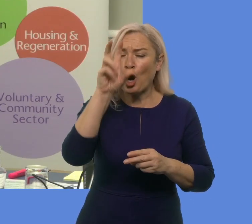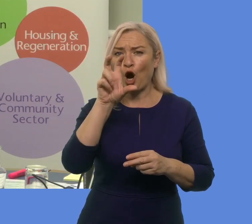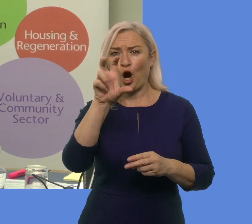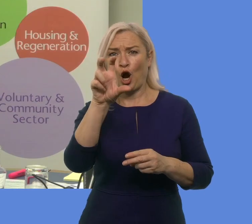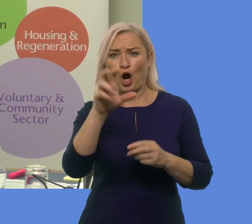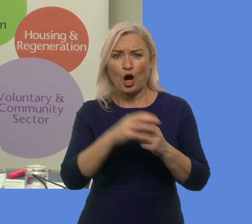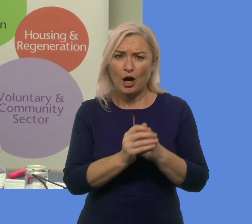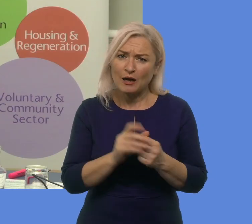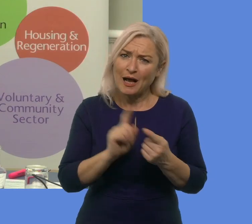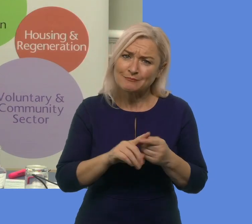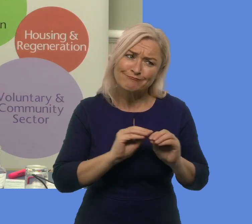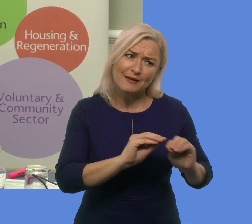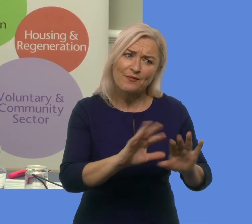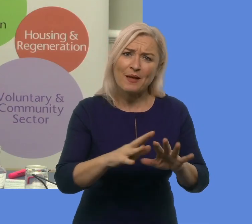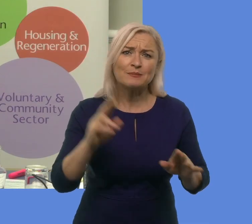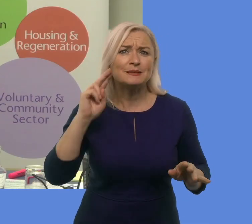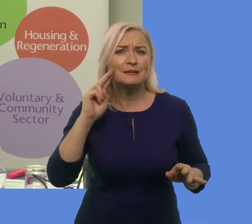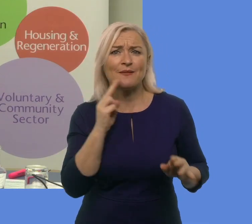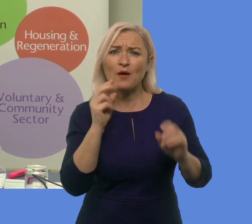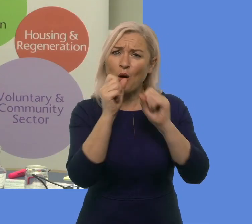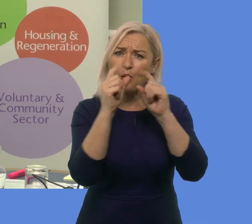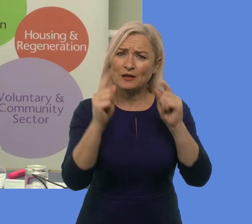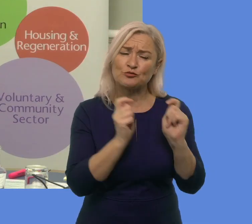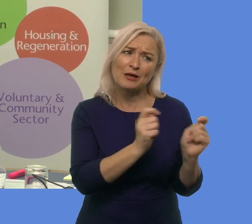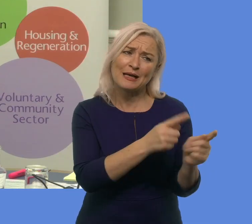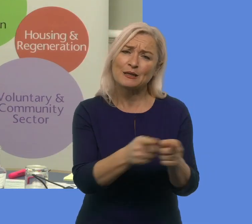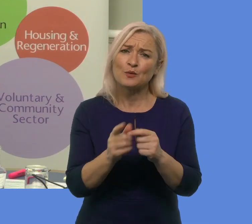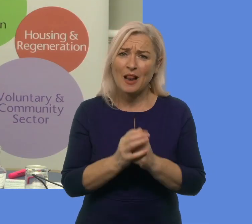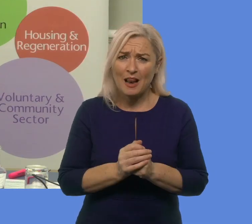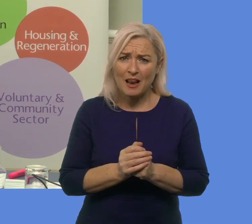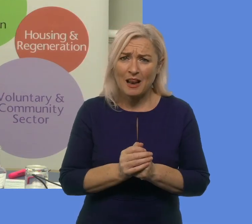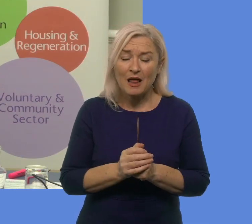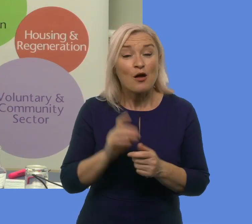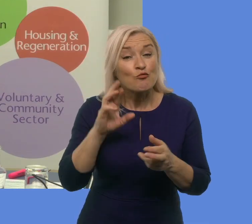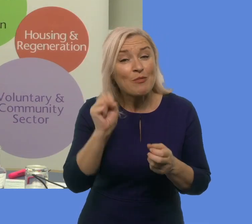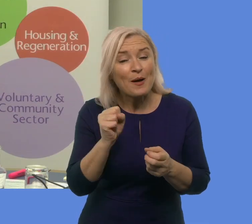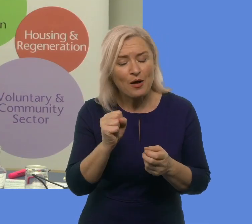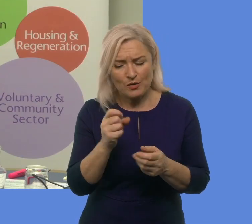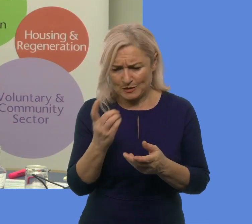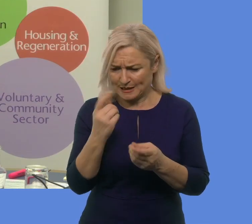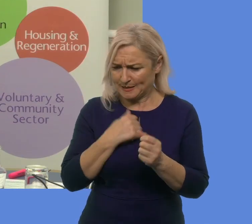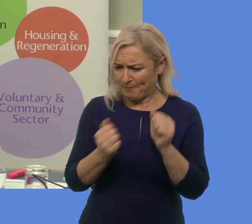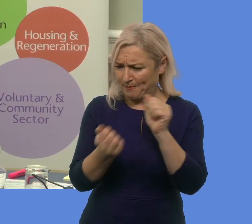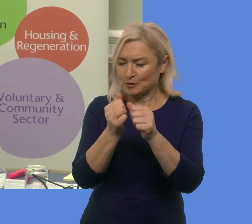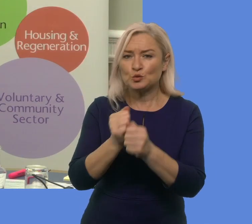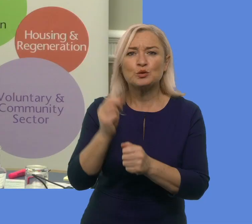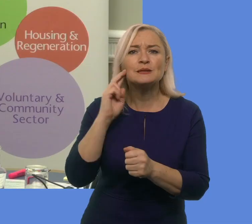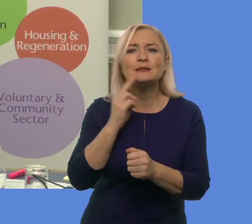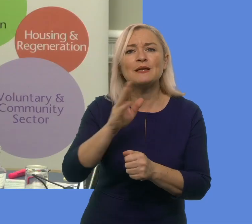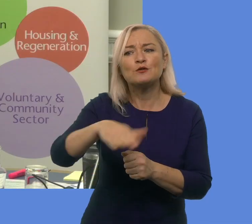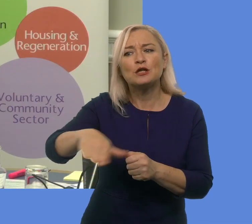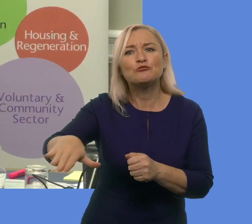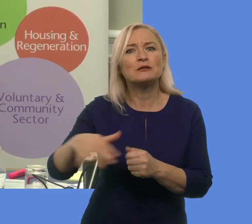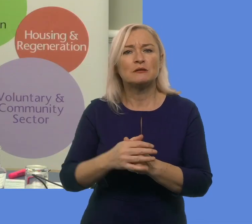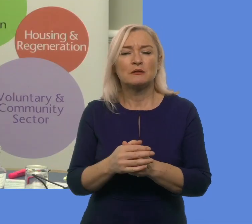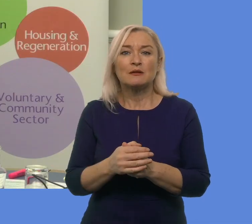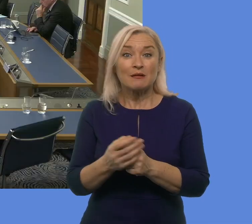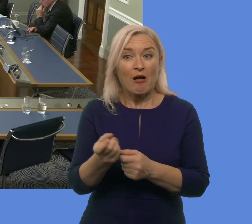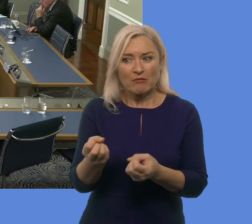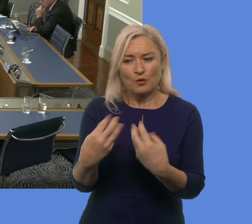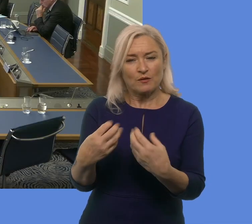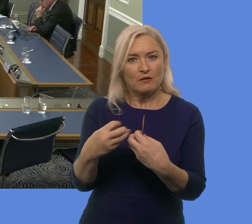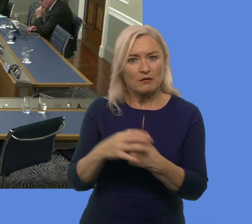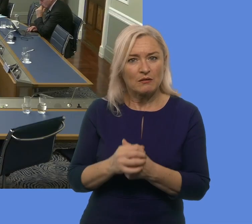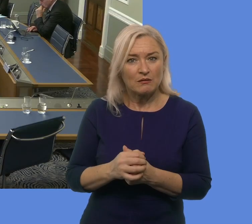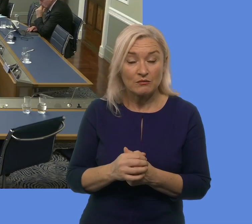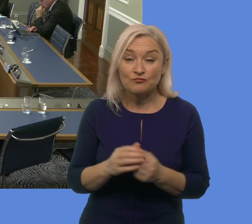deaf children, they talked about this as well, about you know, the use of train stations and that there. Train stations was the big one, they said, because I mean even